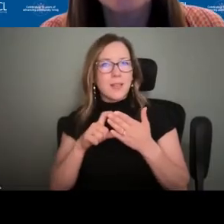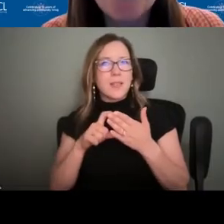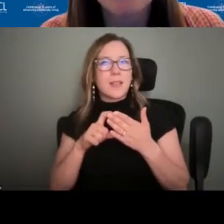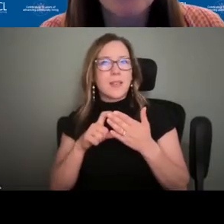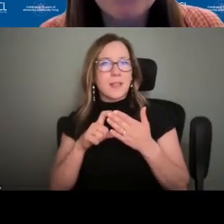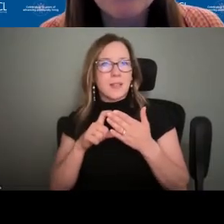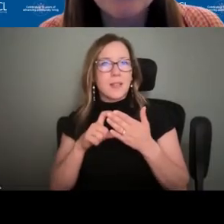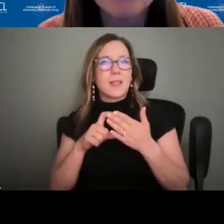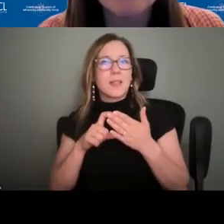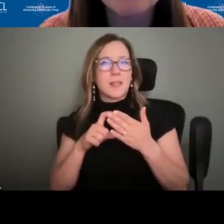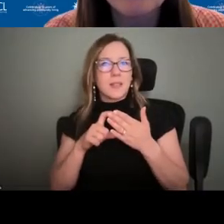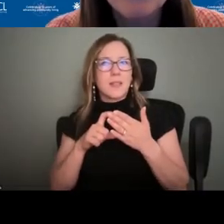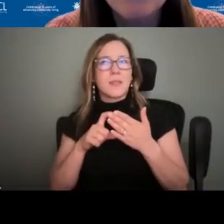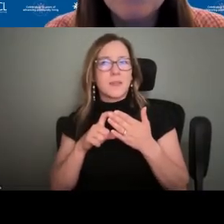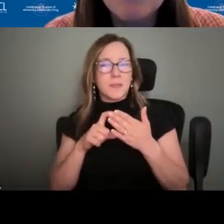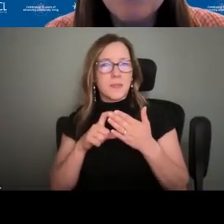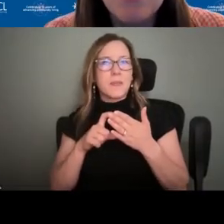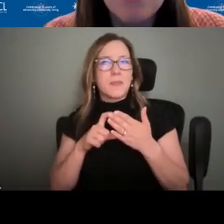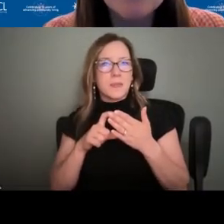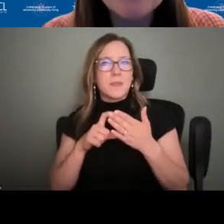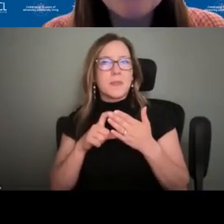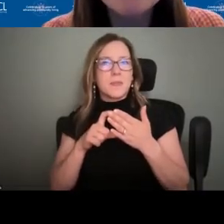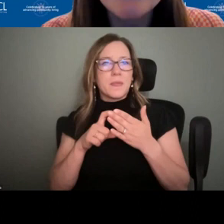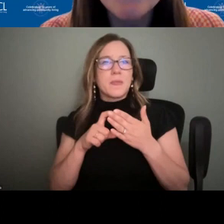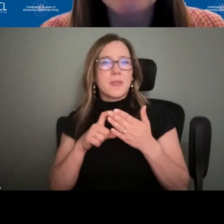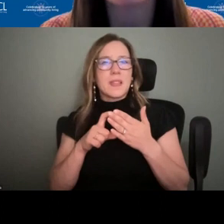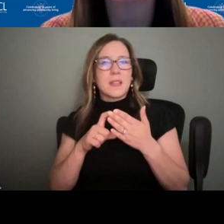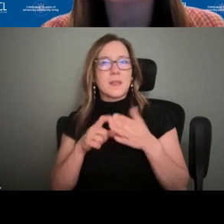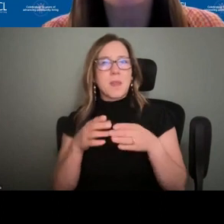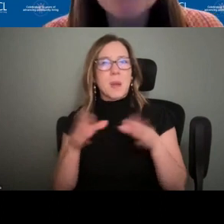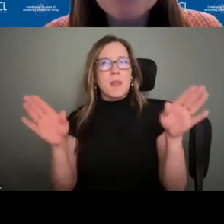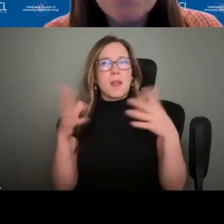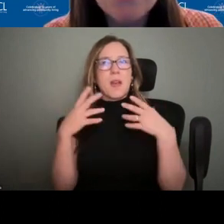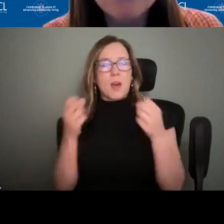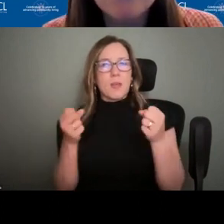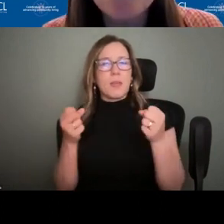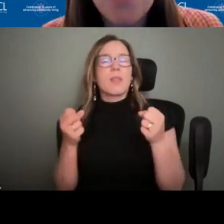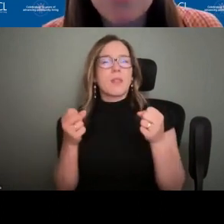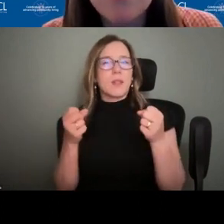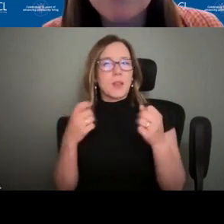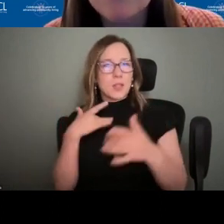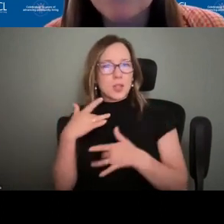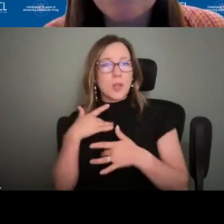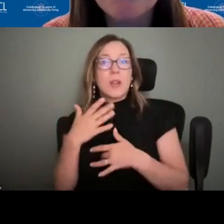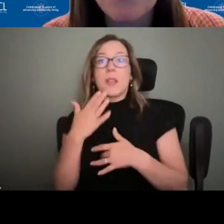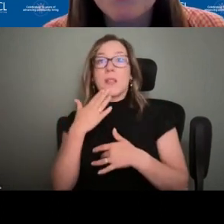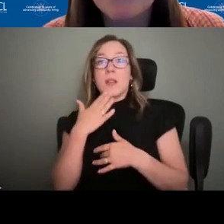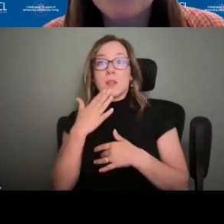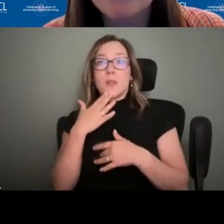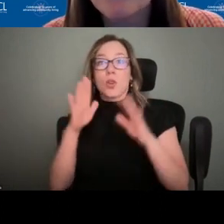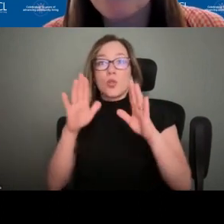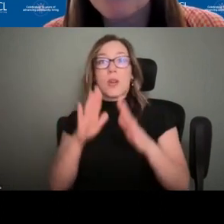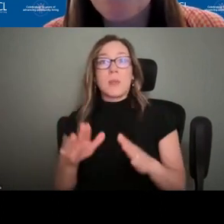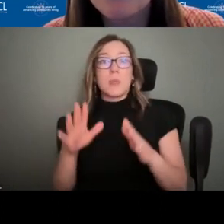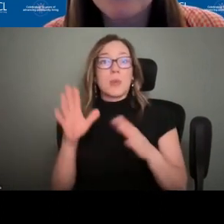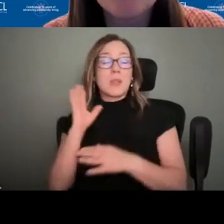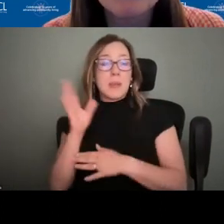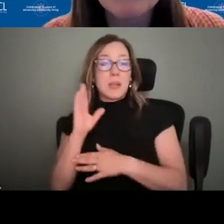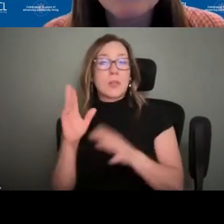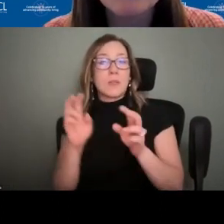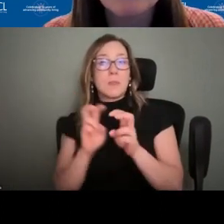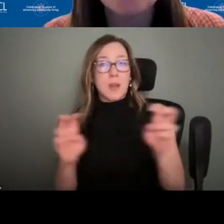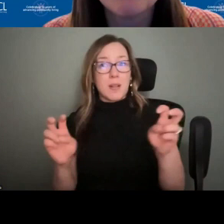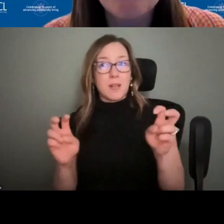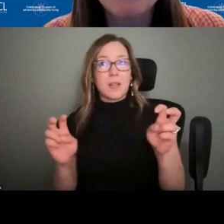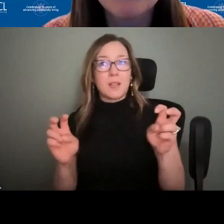as critical public health concerns. I also want to thank our incredible speakers and panelists for providing their subject